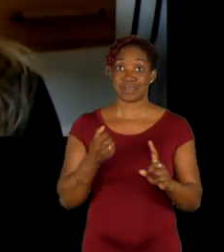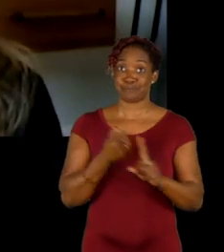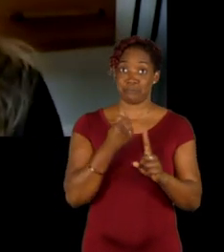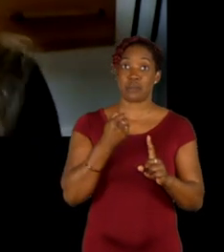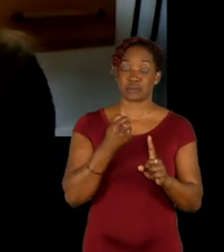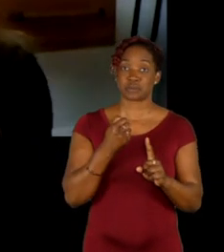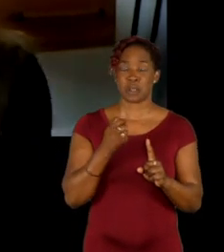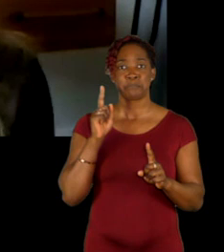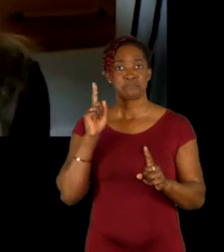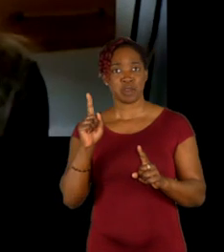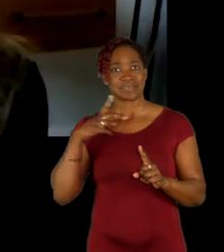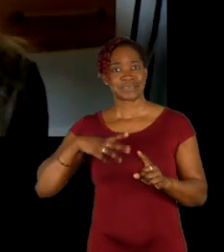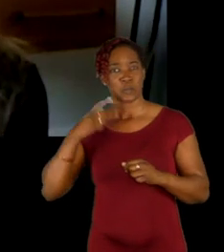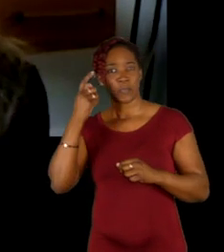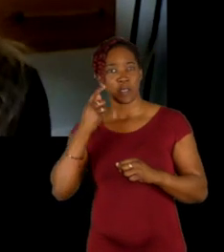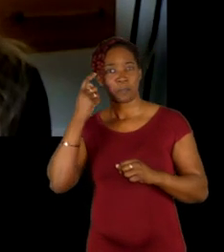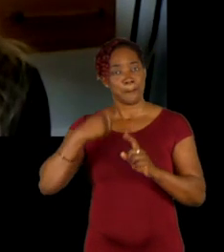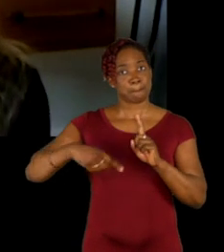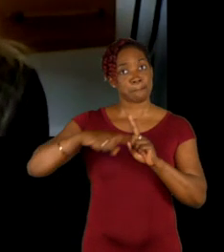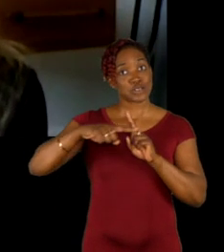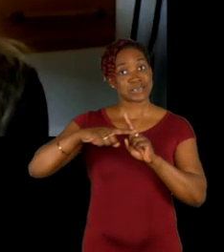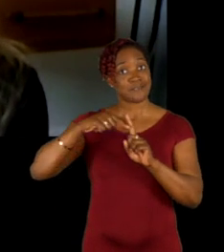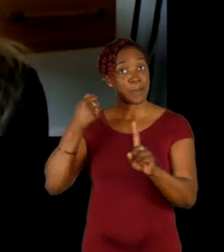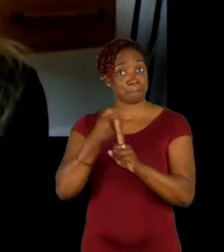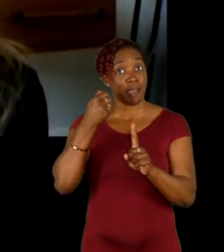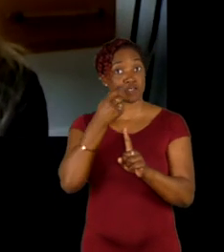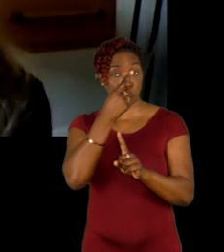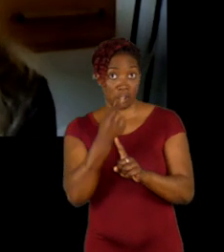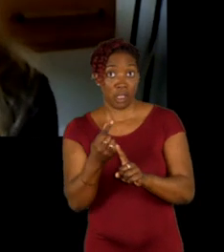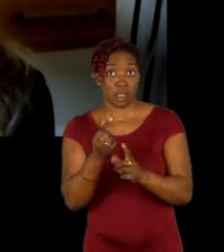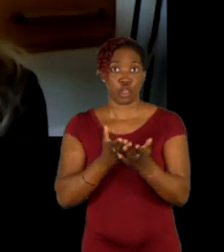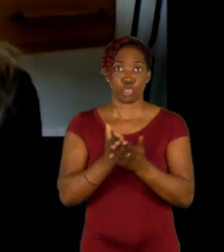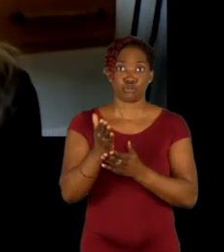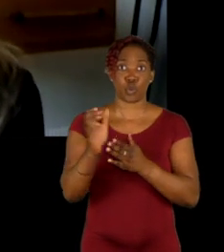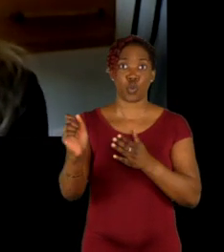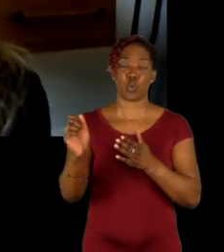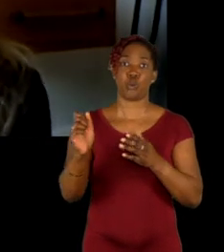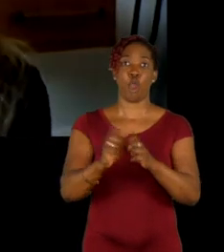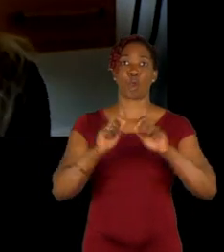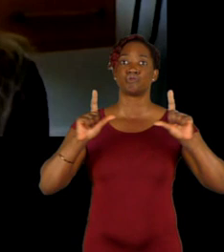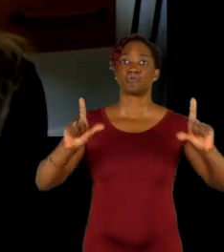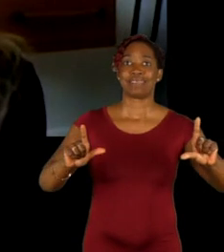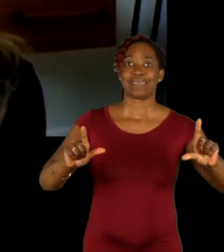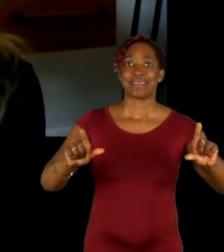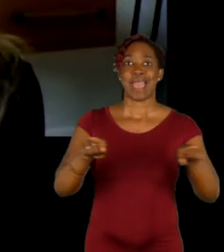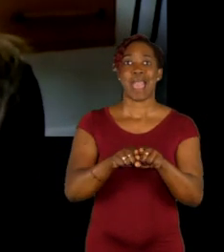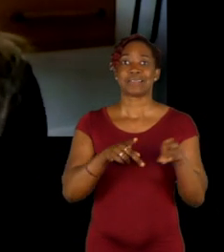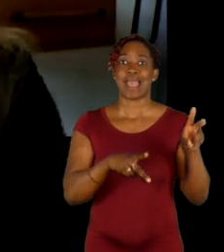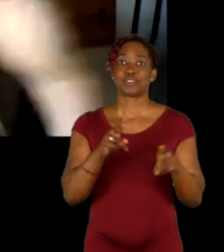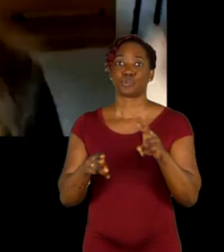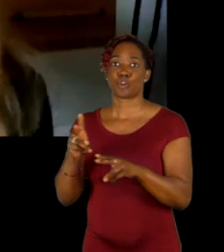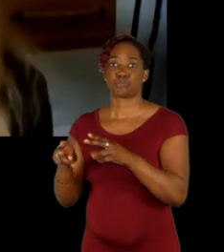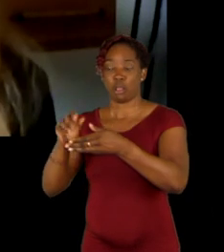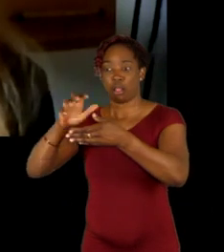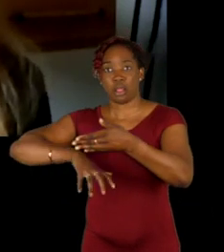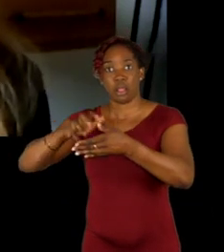possible. But we've also got to think about the positive impact we can have through the on-screen and the editorial. So we all